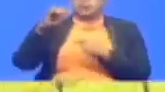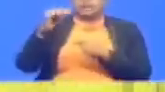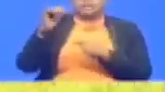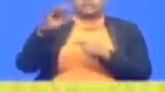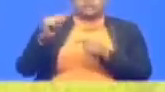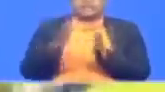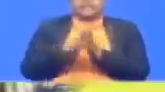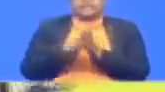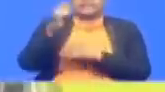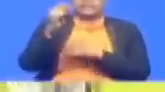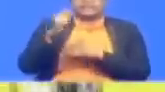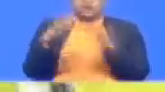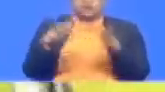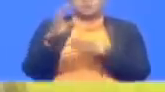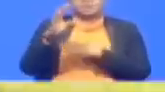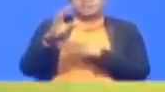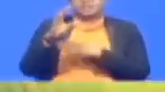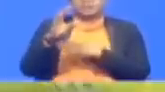Group C.